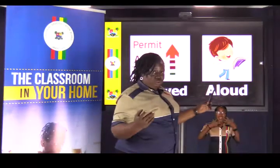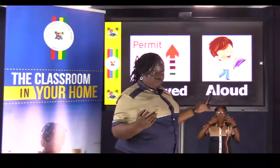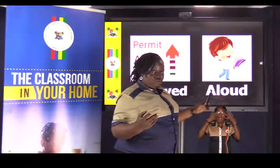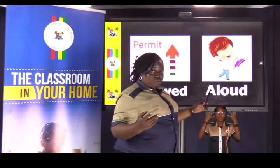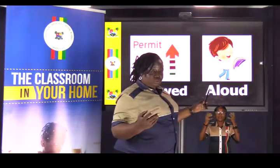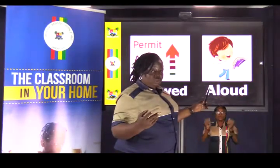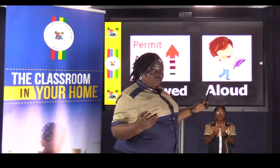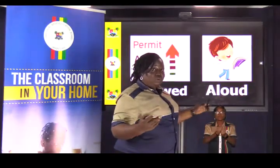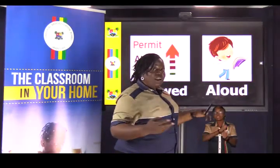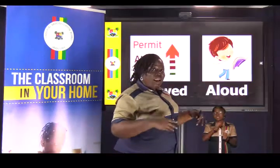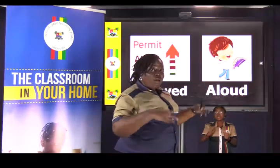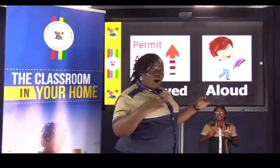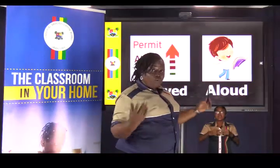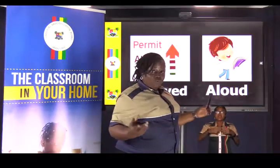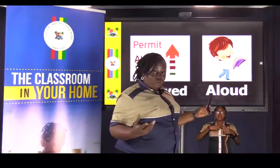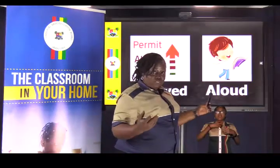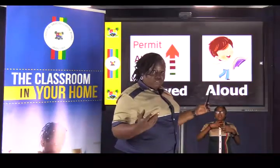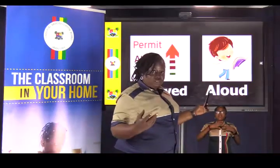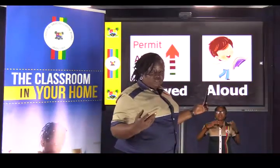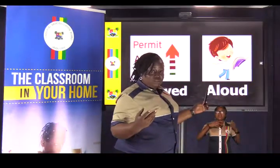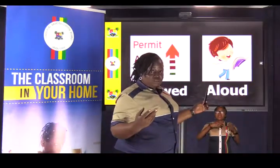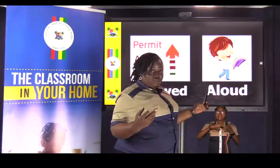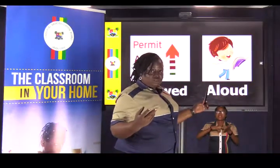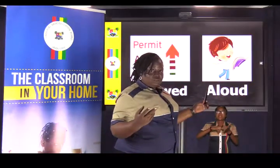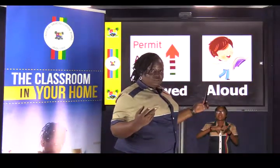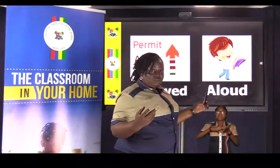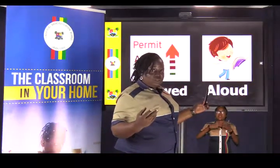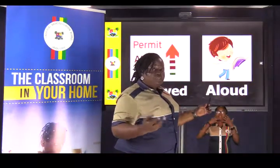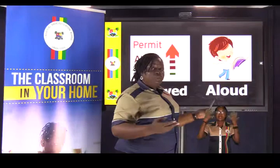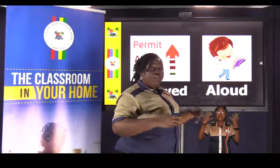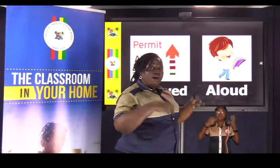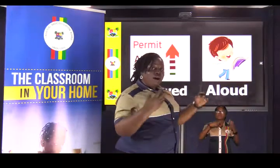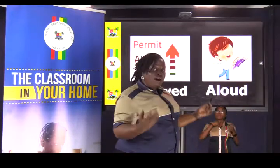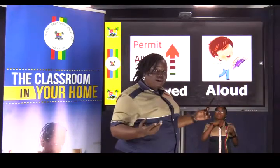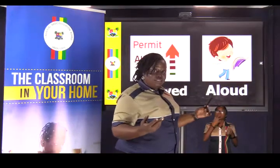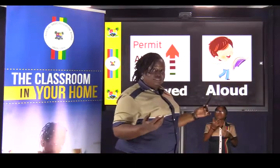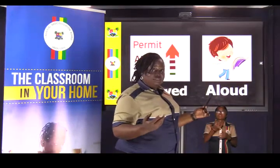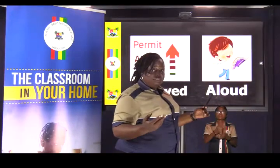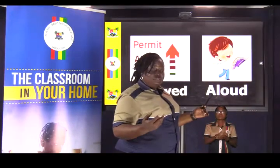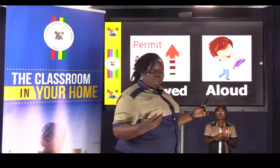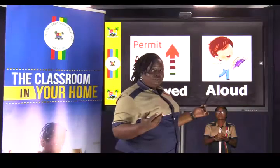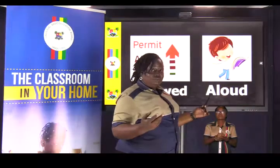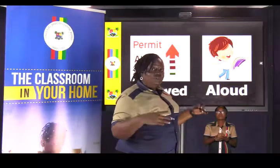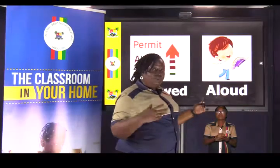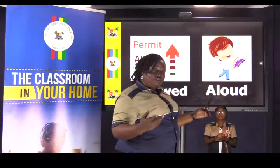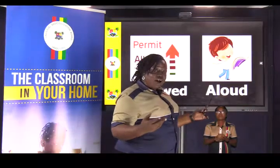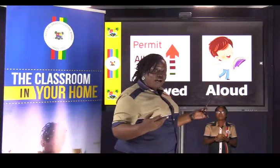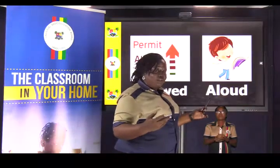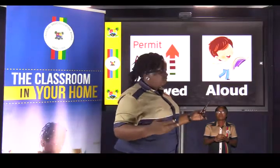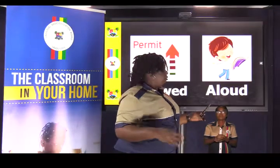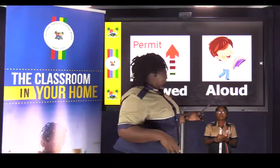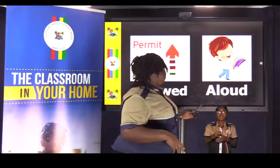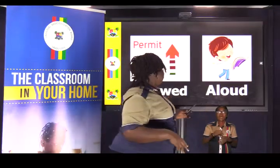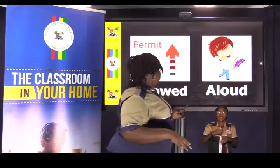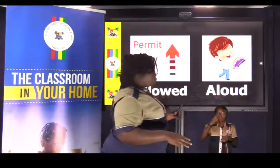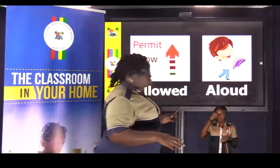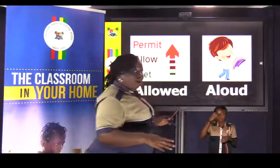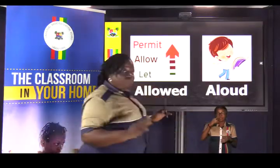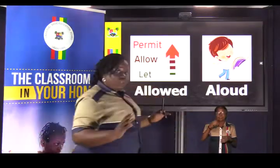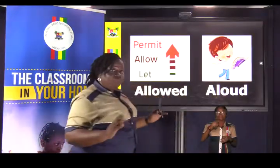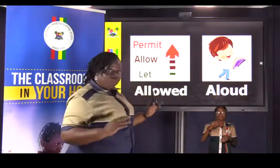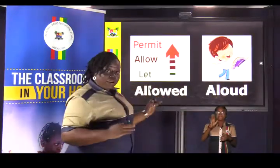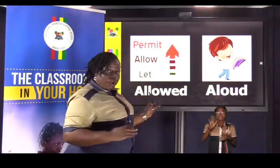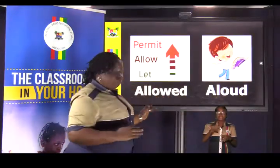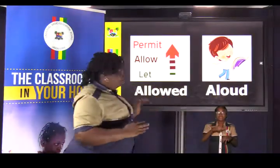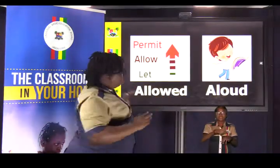aloud with a loud voice. He's being heard from afar. So